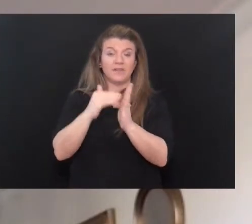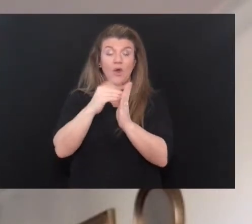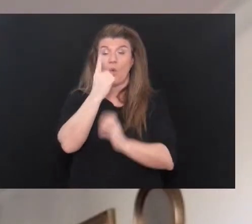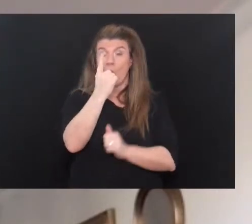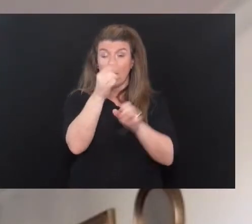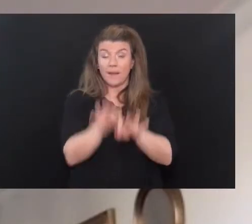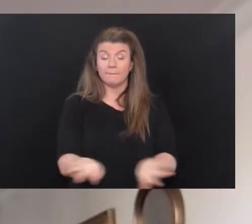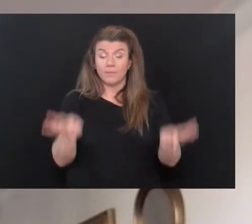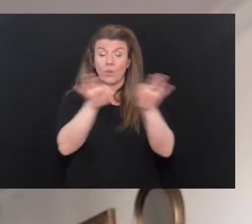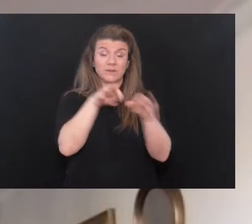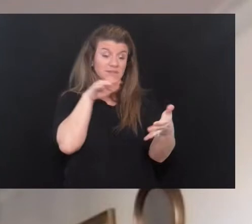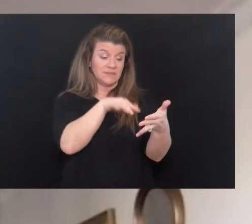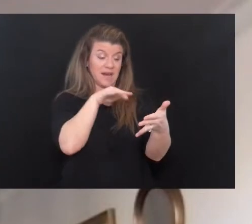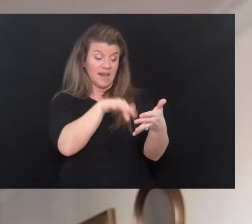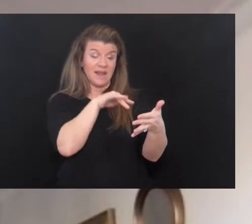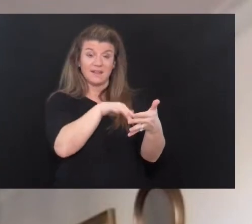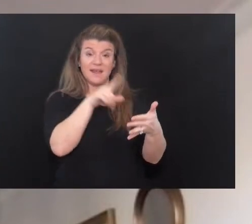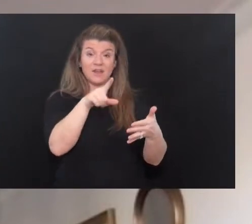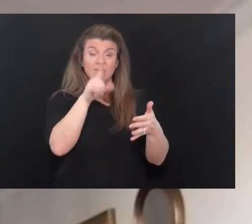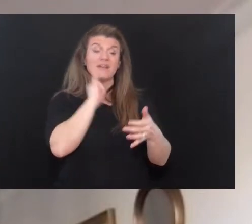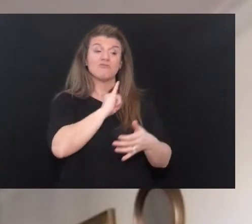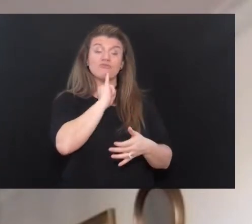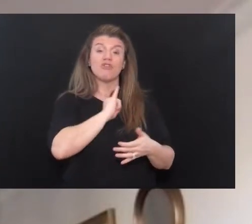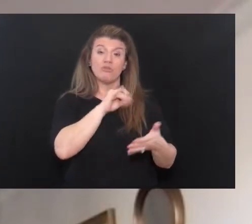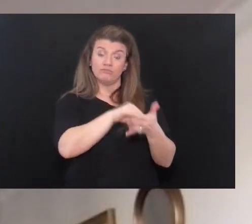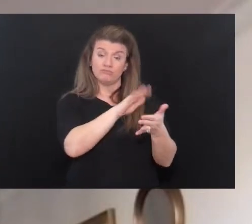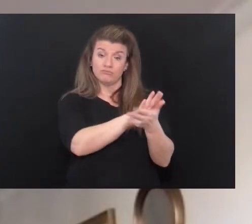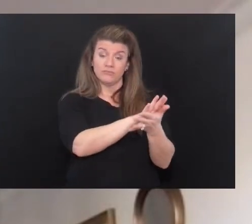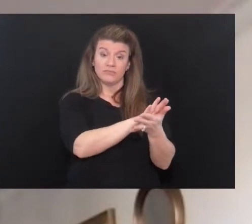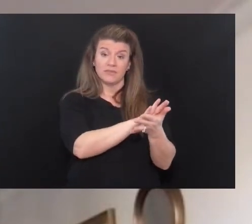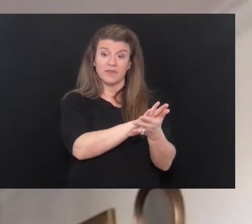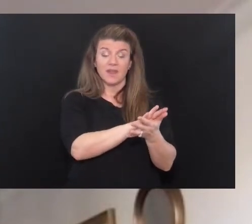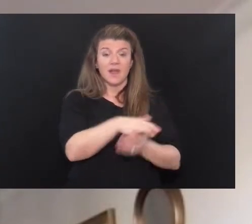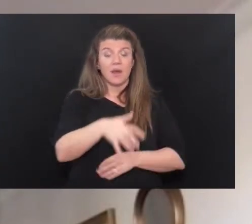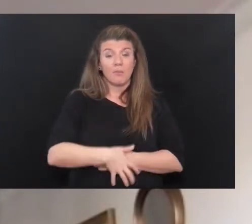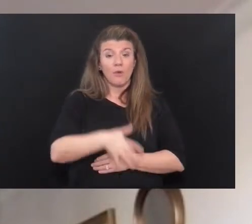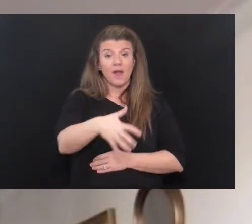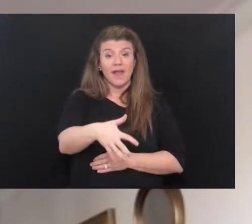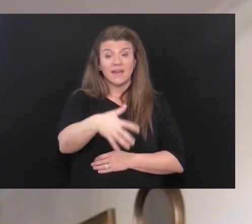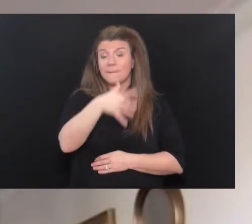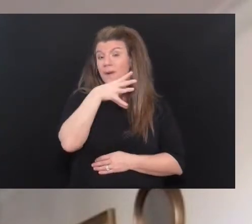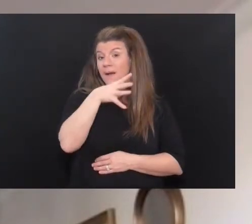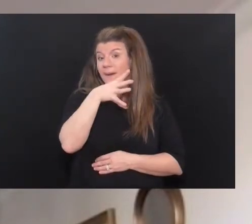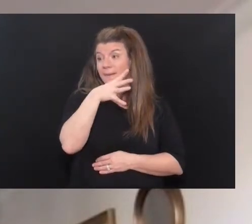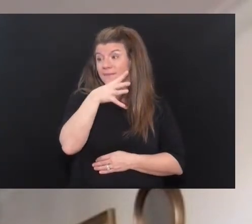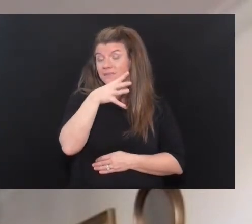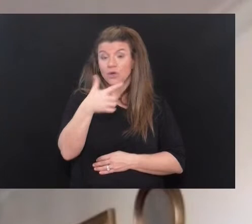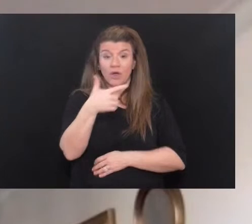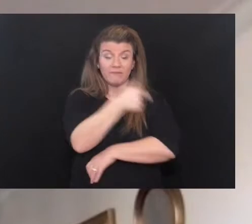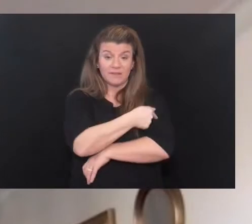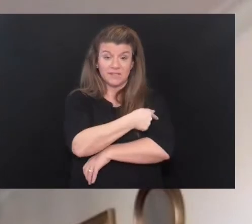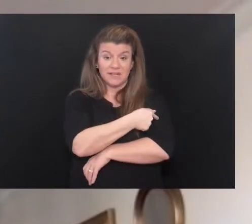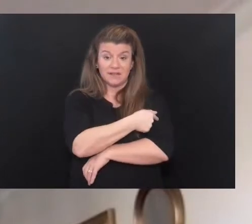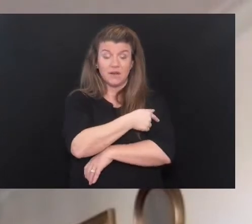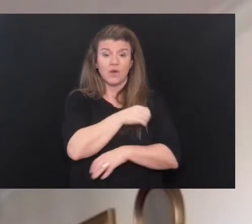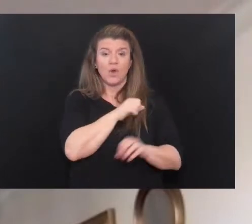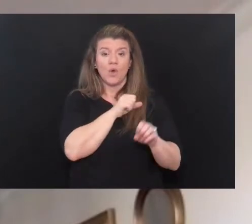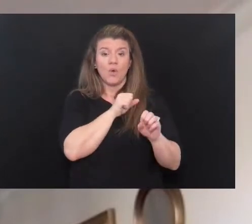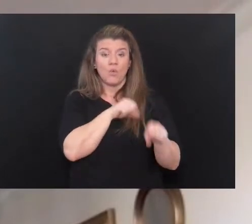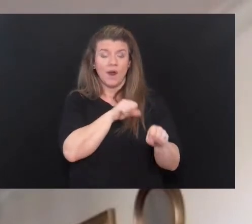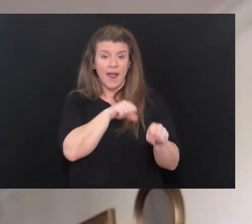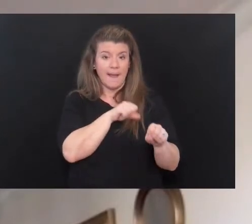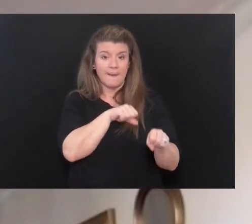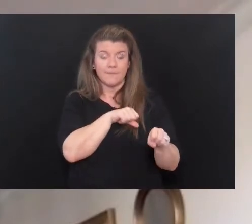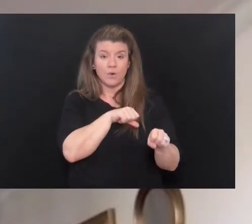that got reported from Israel was that pregnant moms that got vaccinated were able to